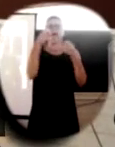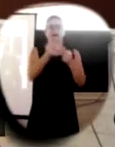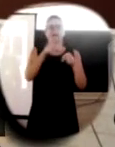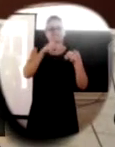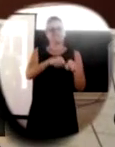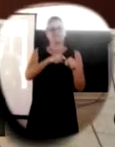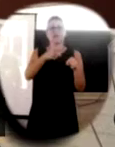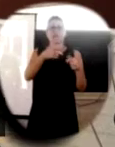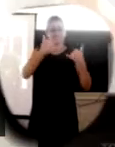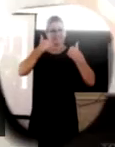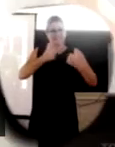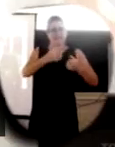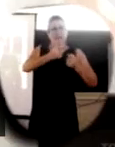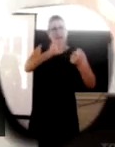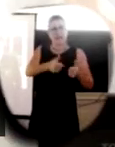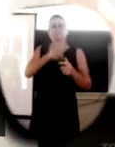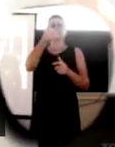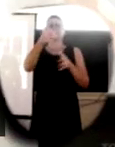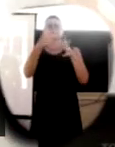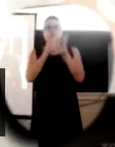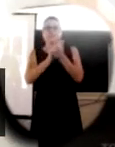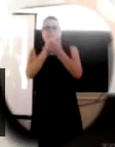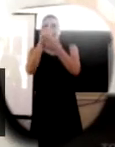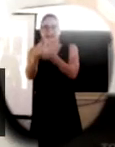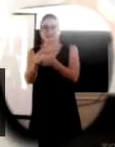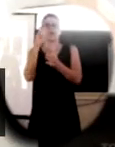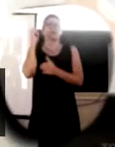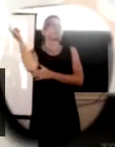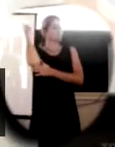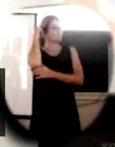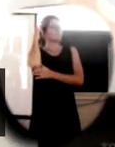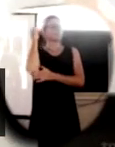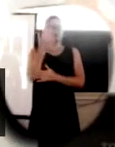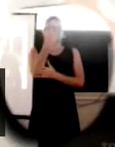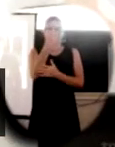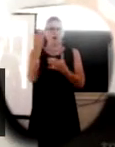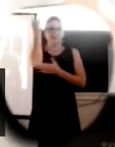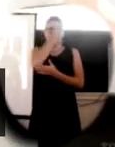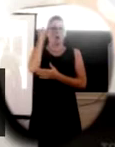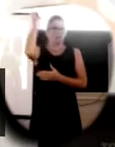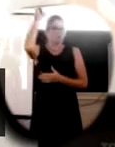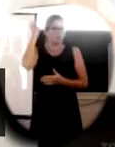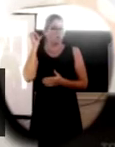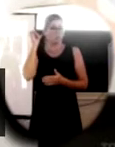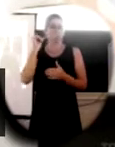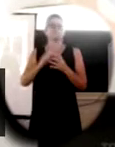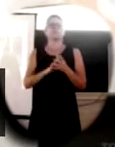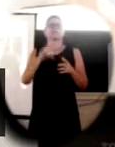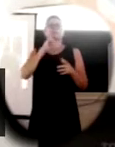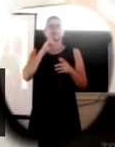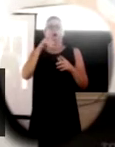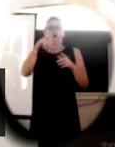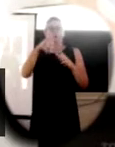his diagnosis. The operation took 5 hours, seeing him in the recovery room and being told by the surgeon that he had managed to get a